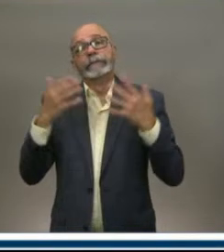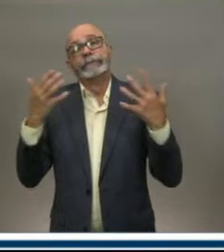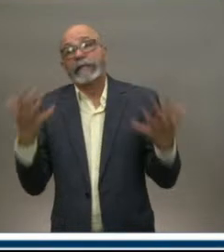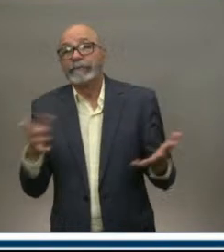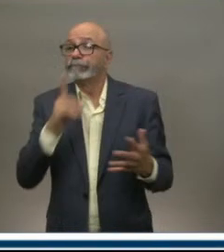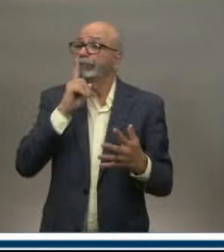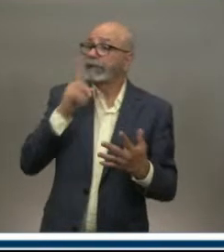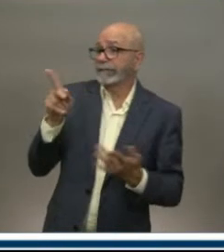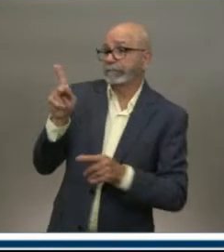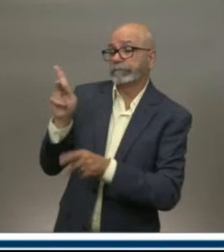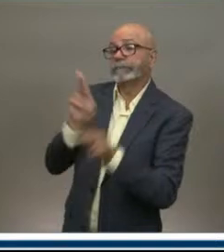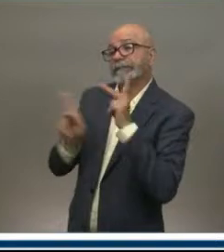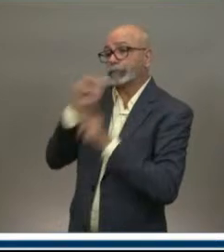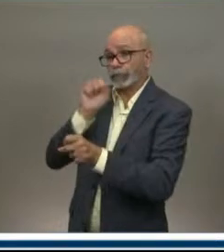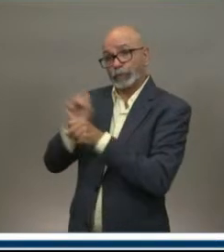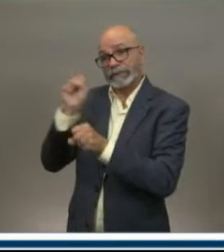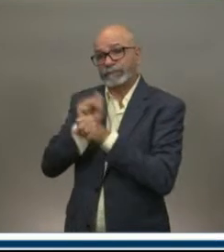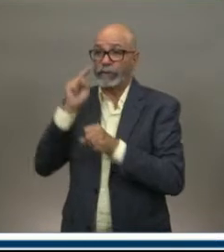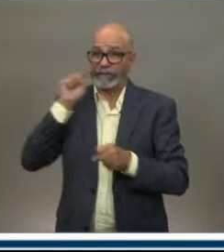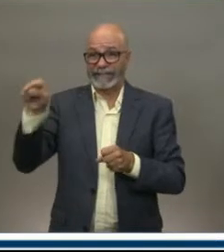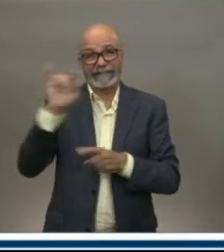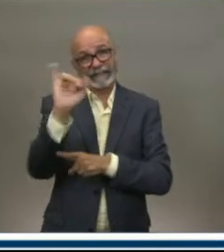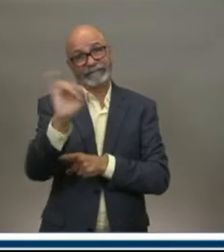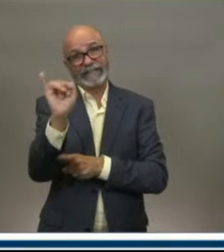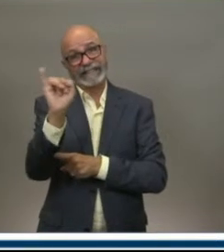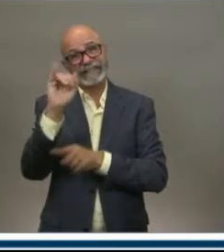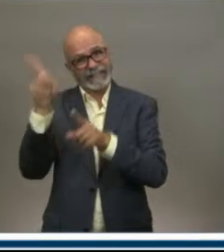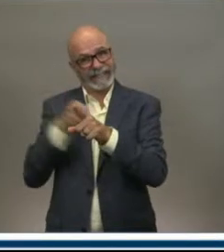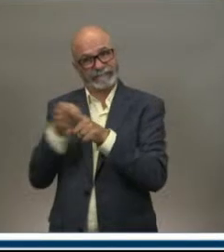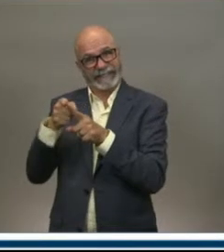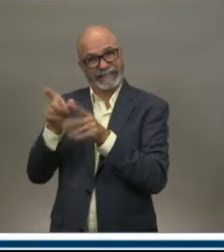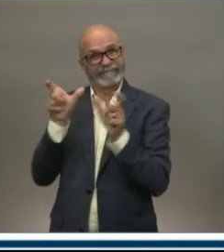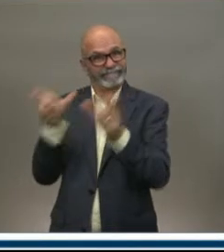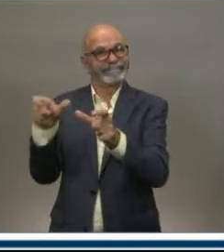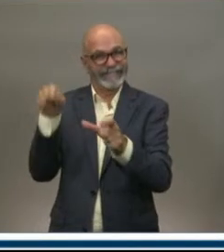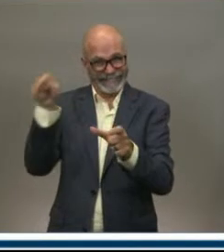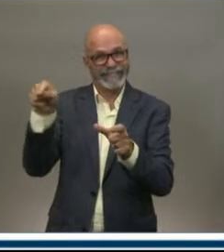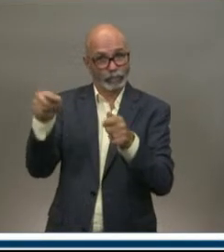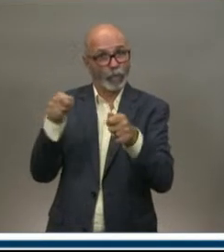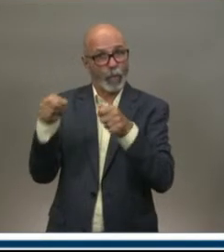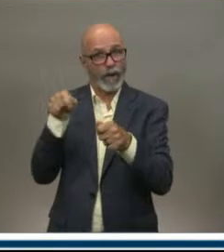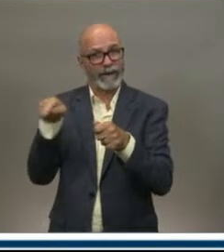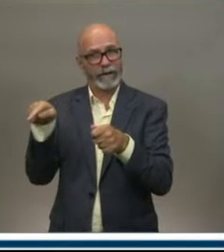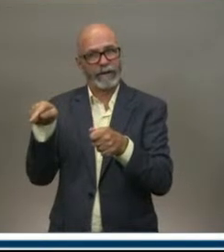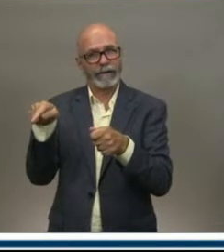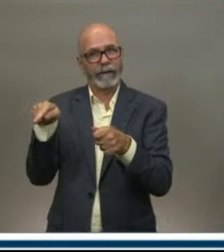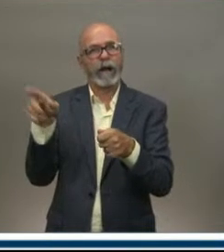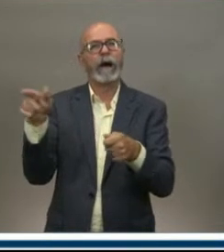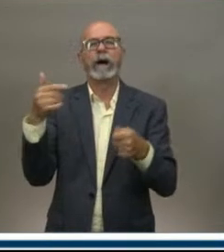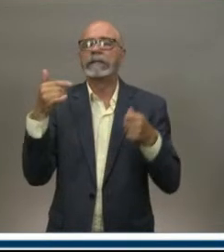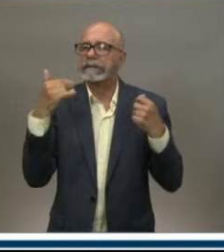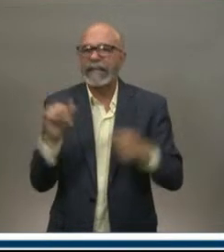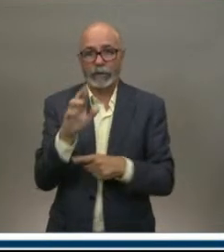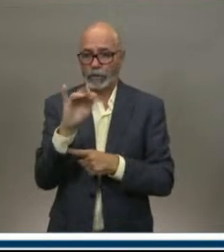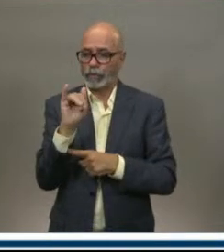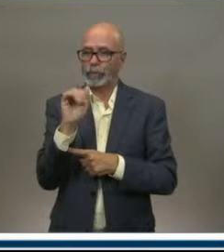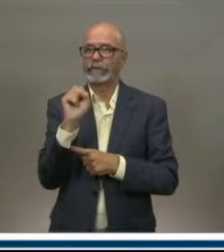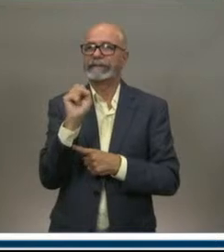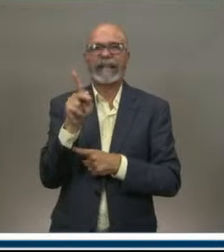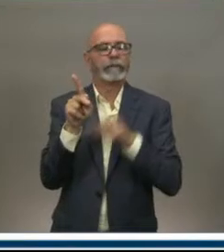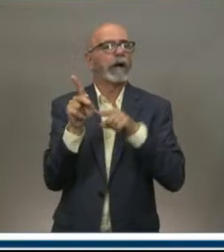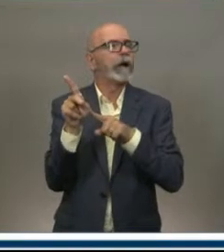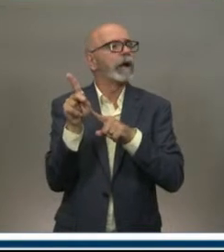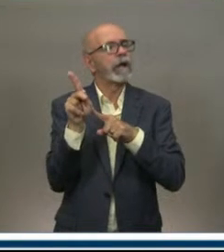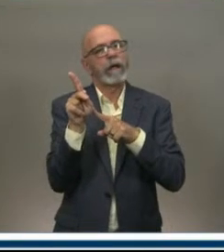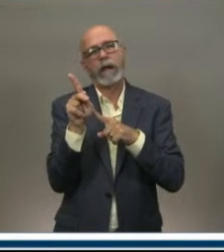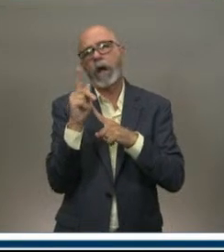like infection prevention control, occupational health and safety, that is a risk-based discipline,